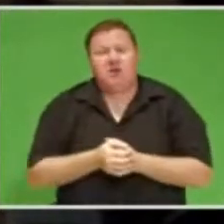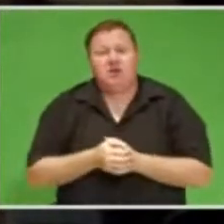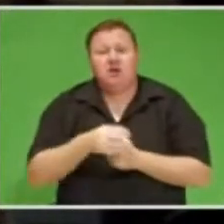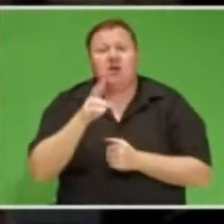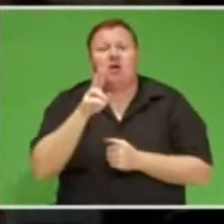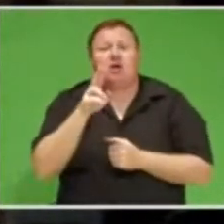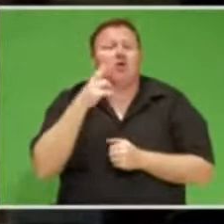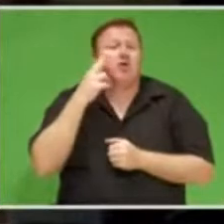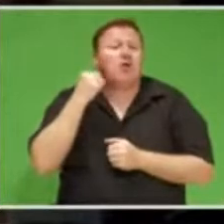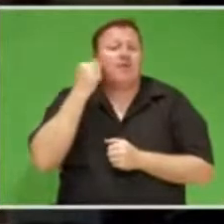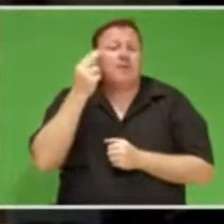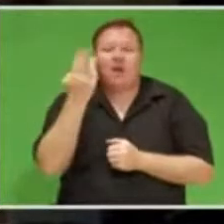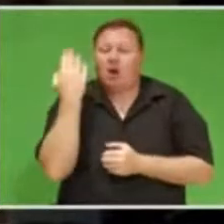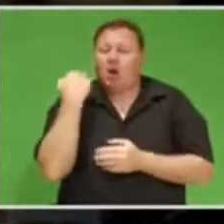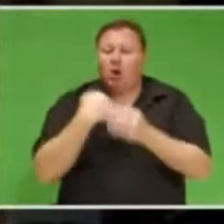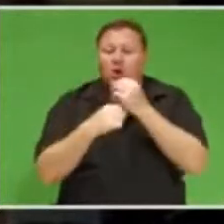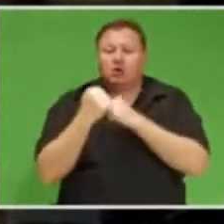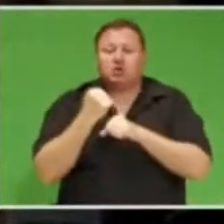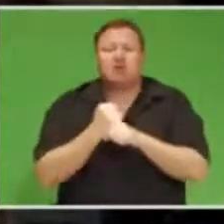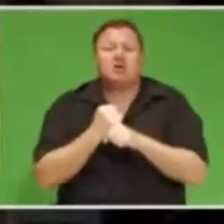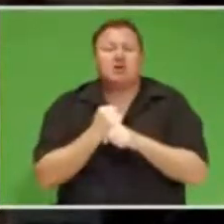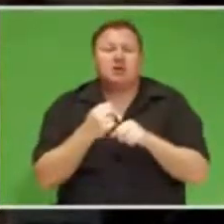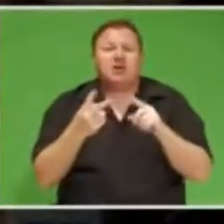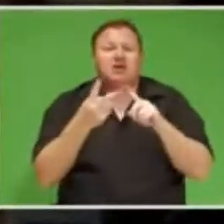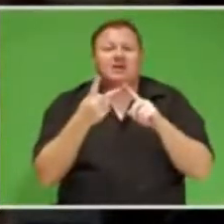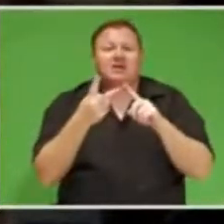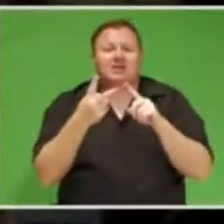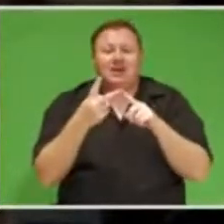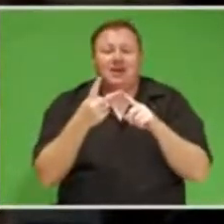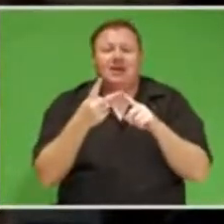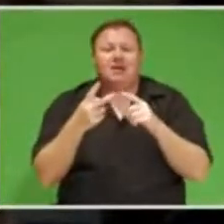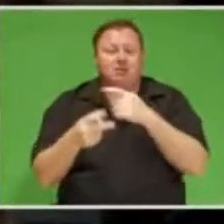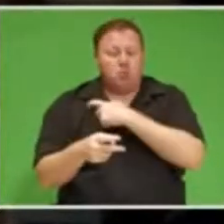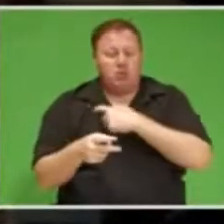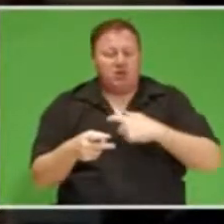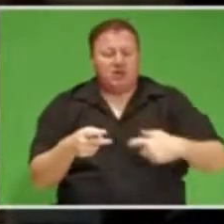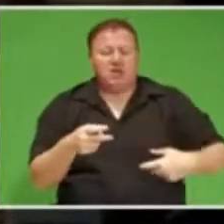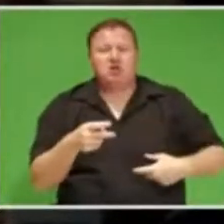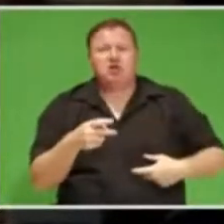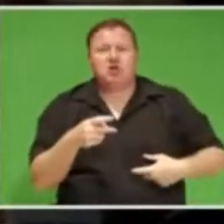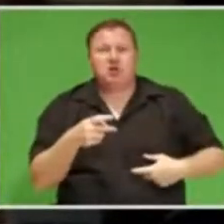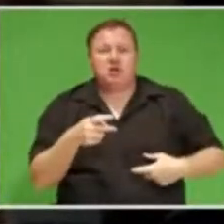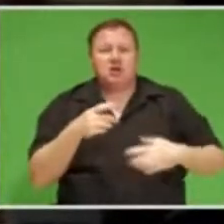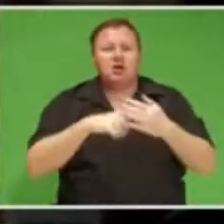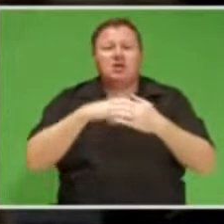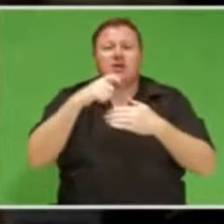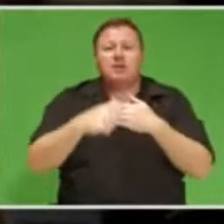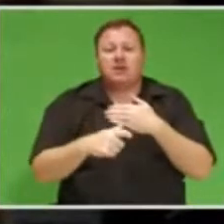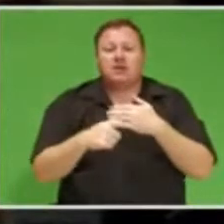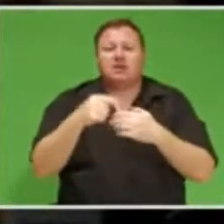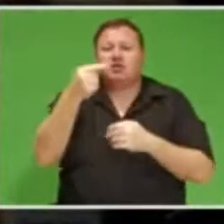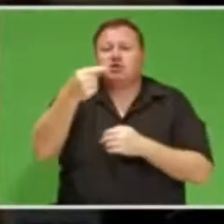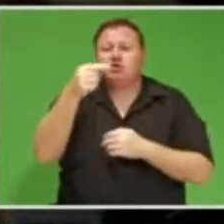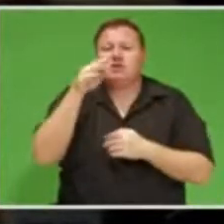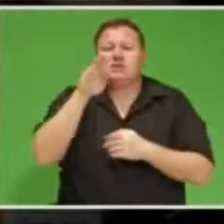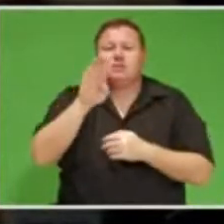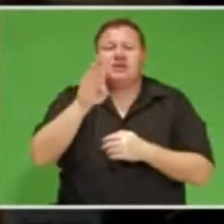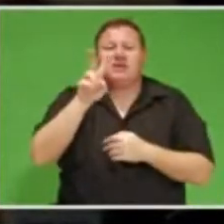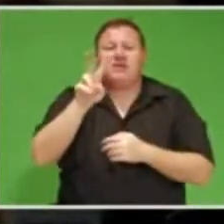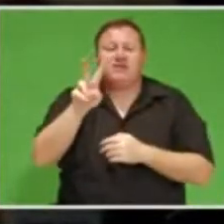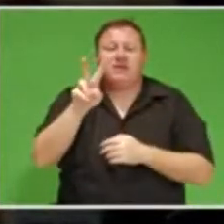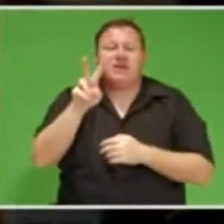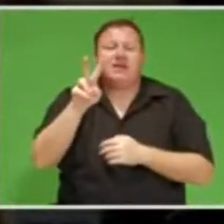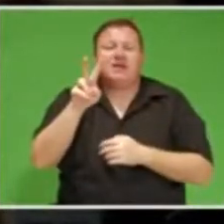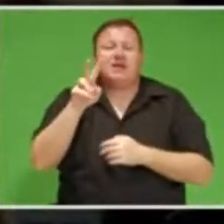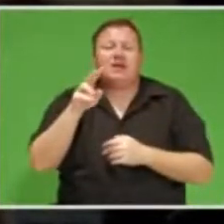year, we held a second presidential summit on gender-based violence